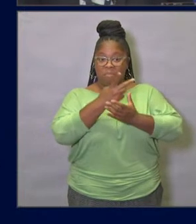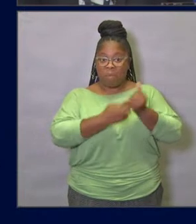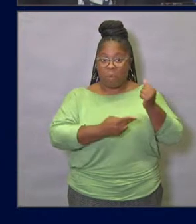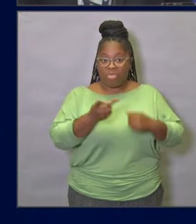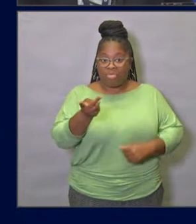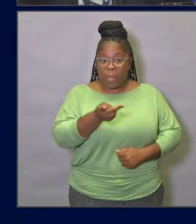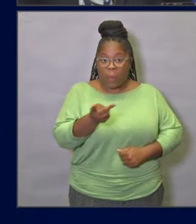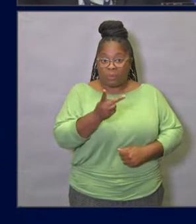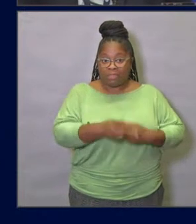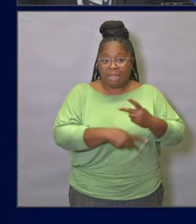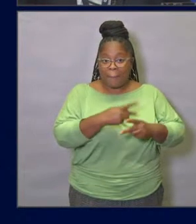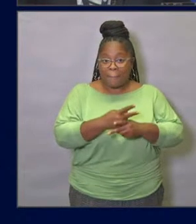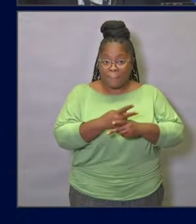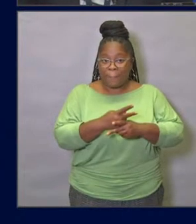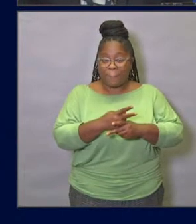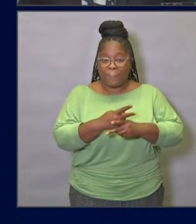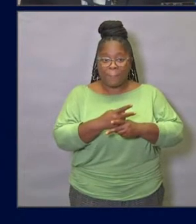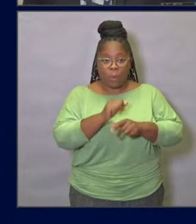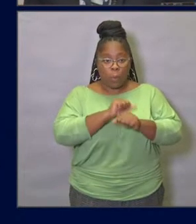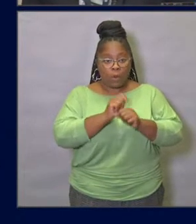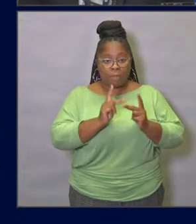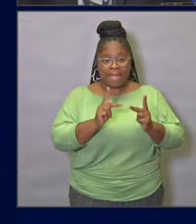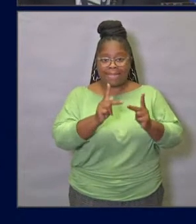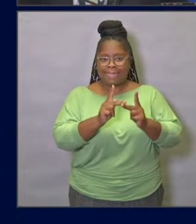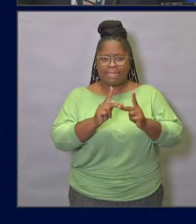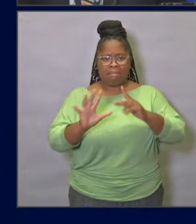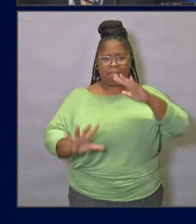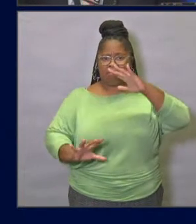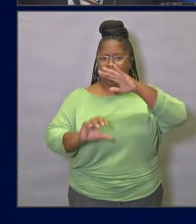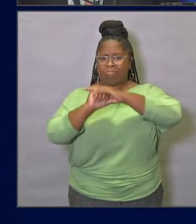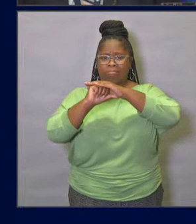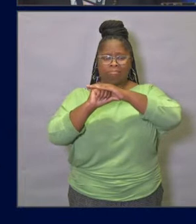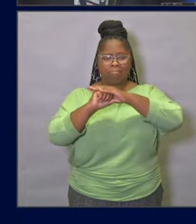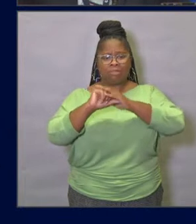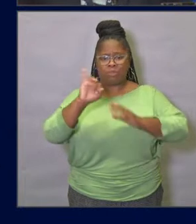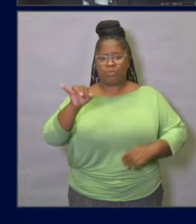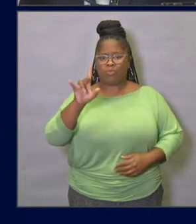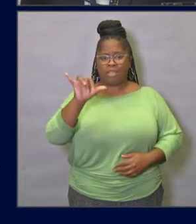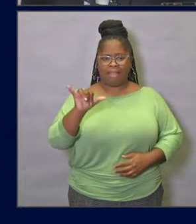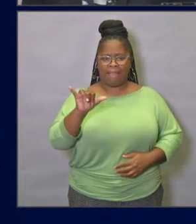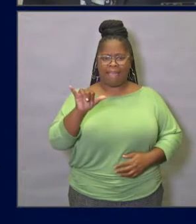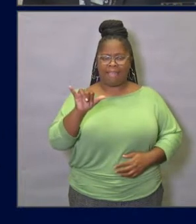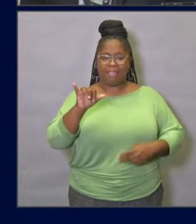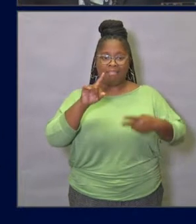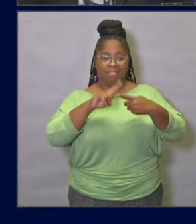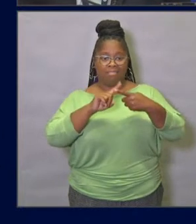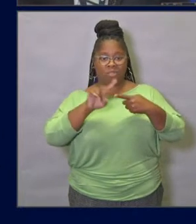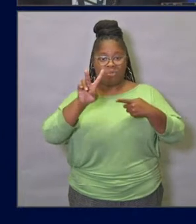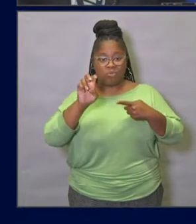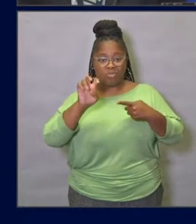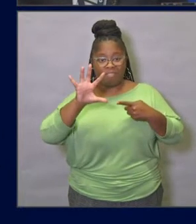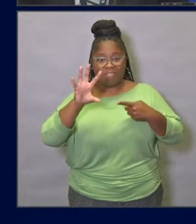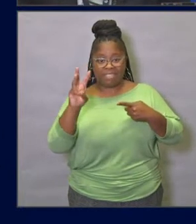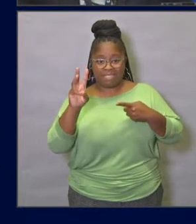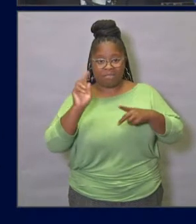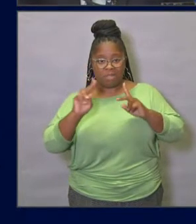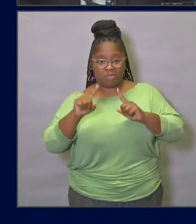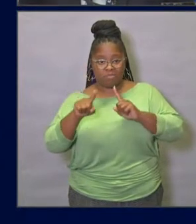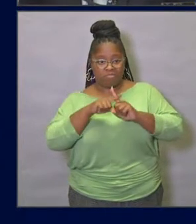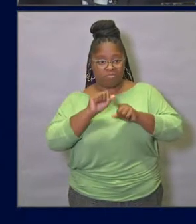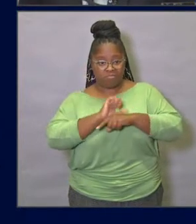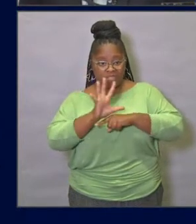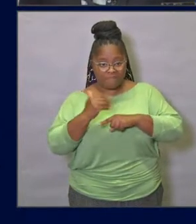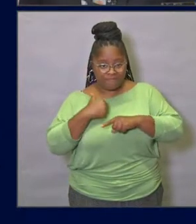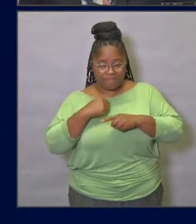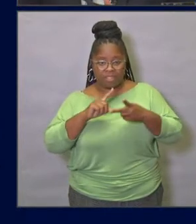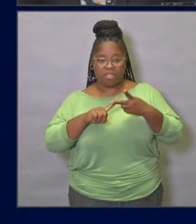work sites peaked in mid-July with about 256 weekly cases at the general work sites and about 213